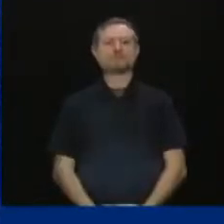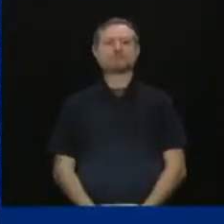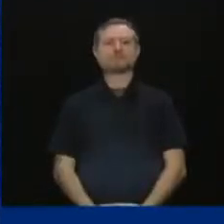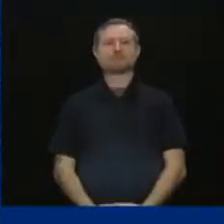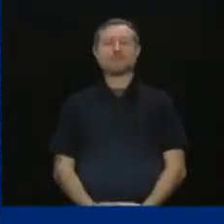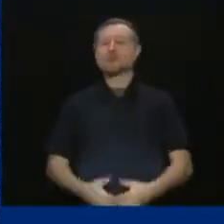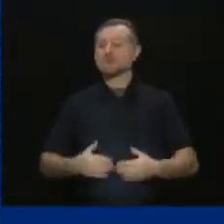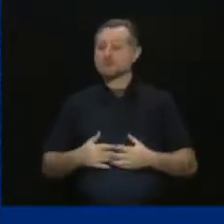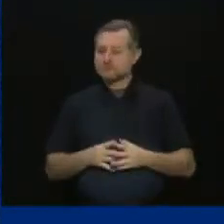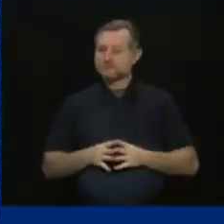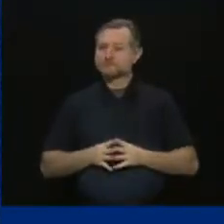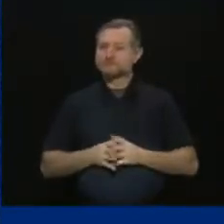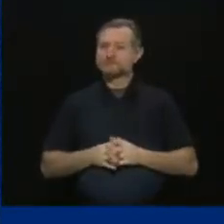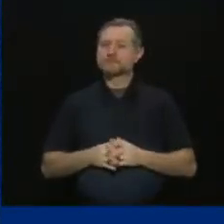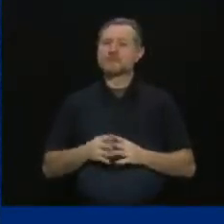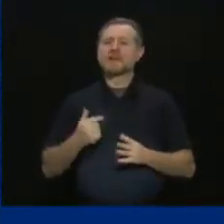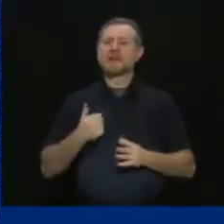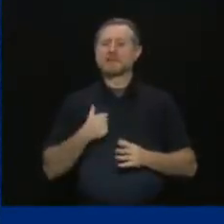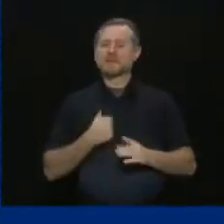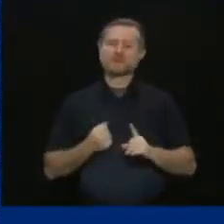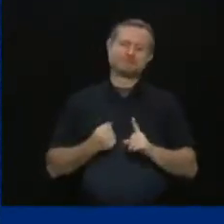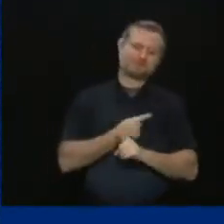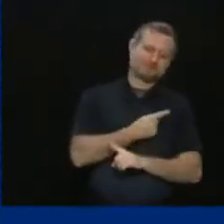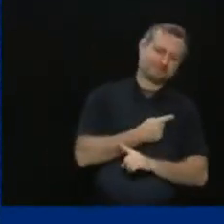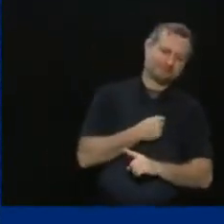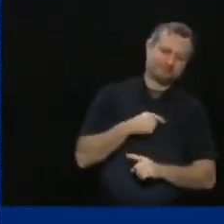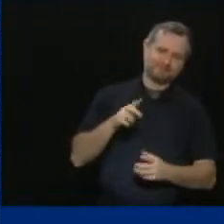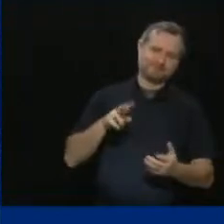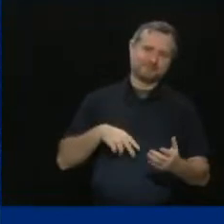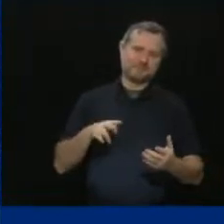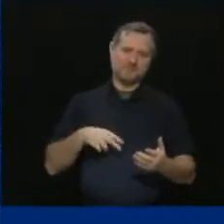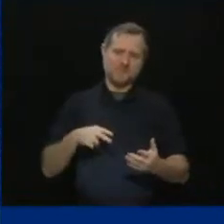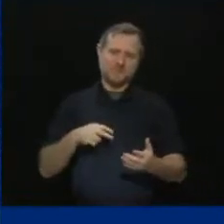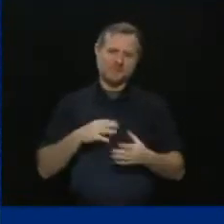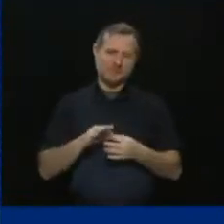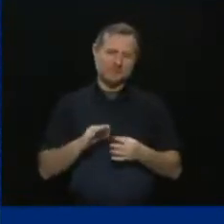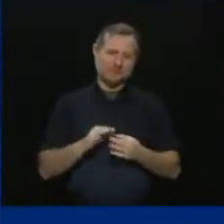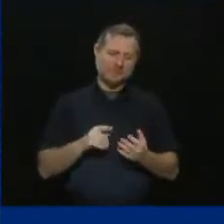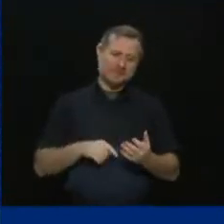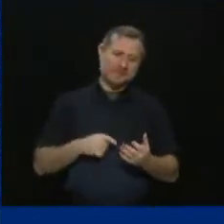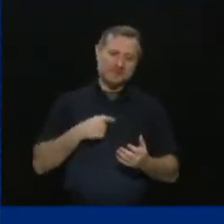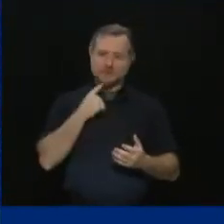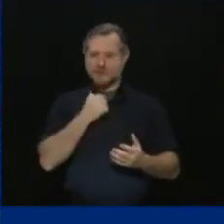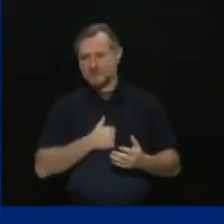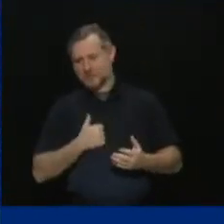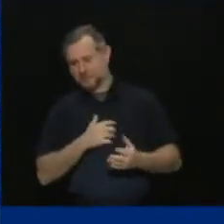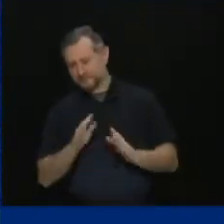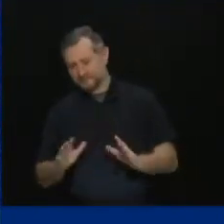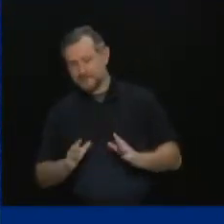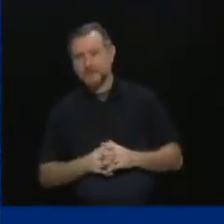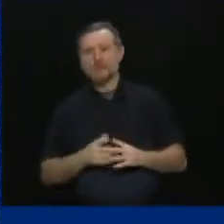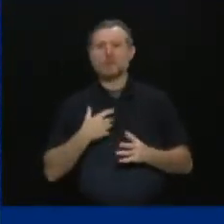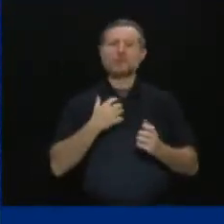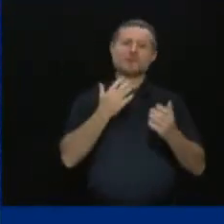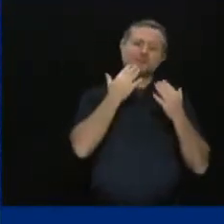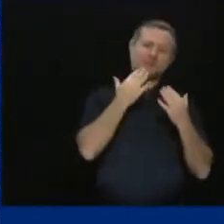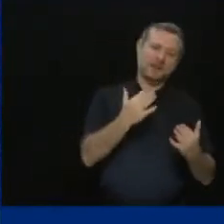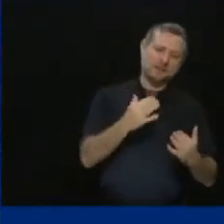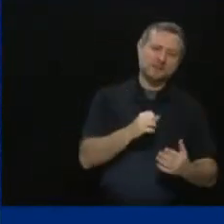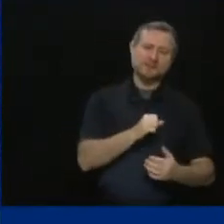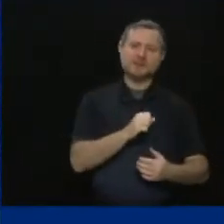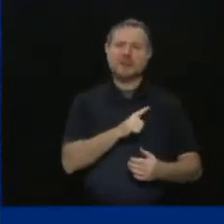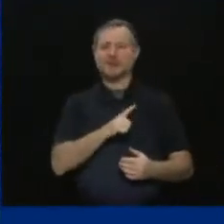So I kind of went off script and I apologize. But I do want to take a moment to thank our Senate and